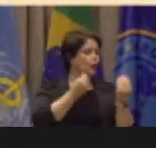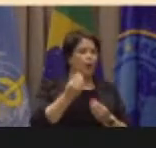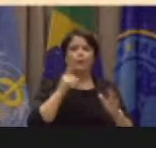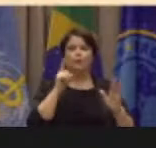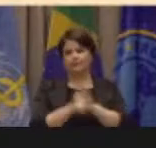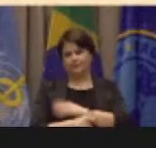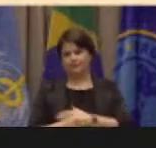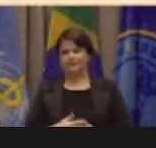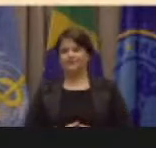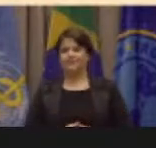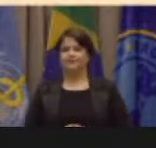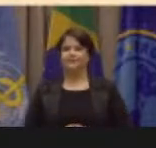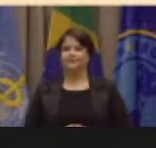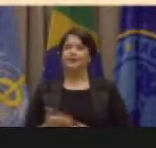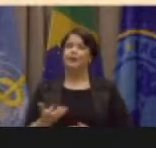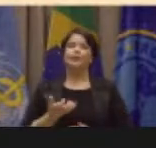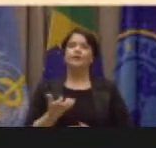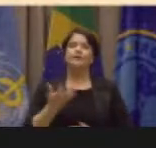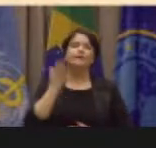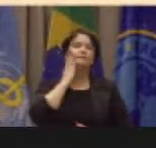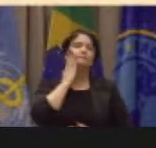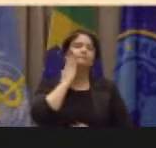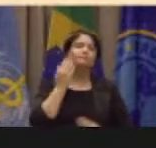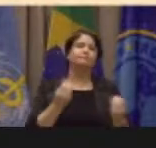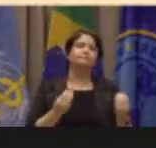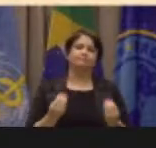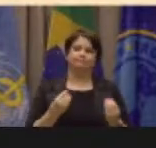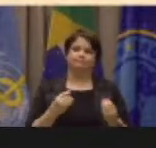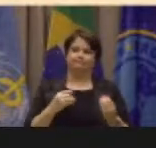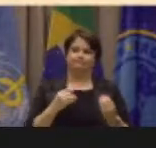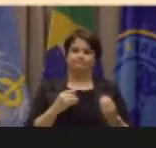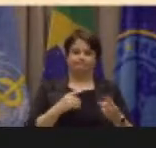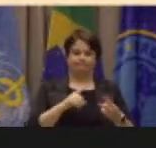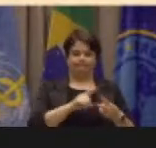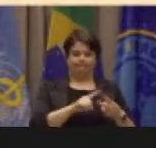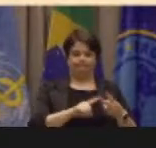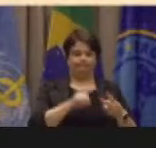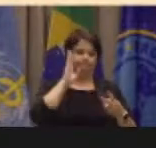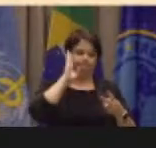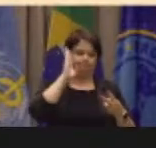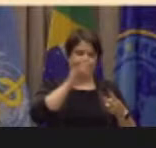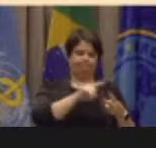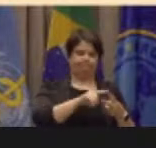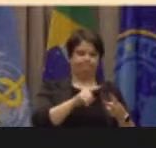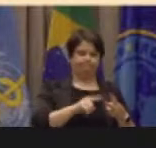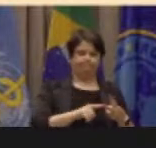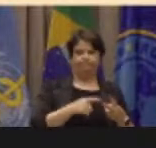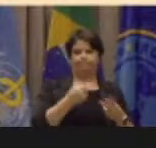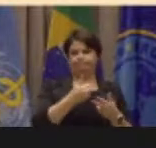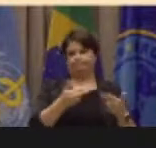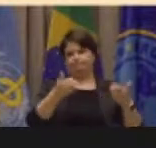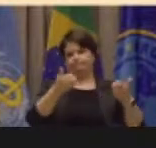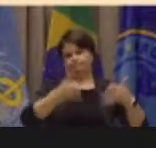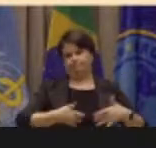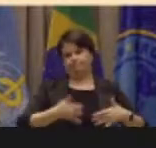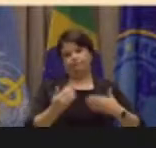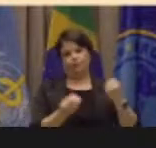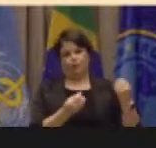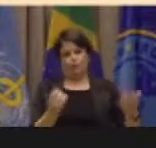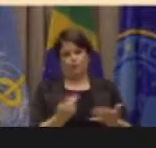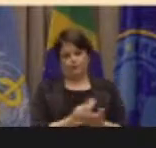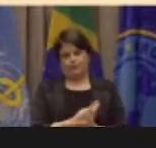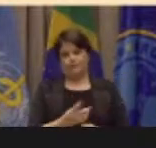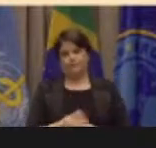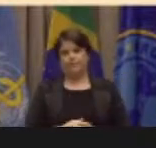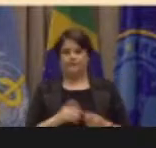story. I would like maybe add 2 keywords to describe the